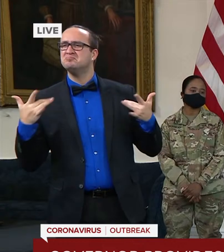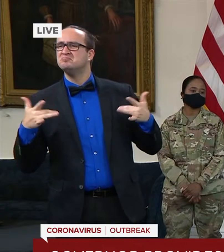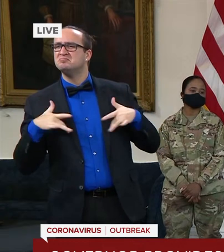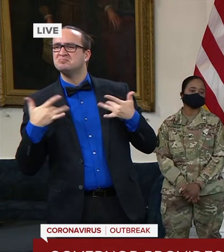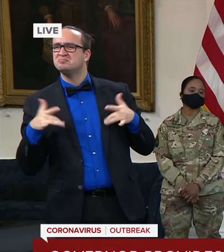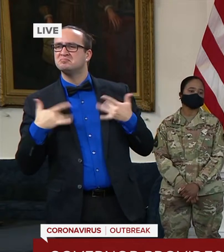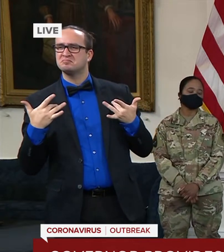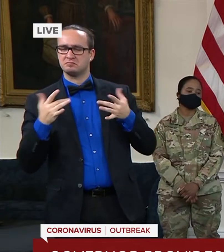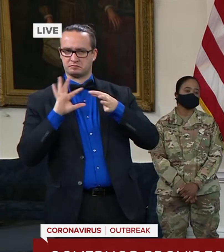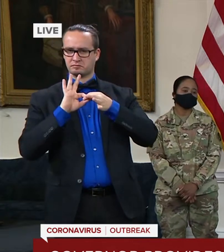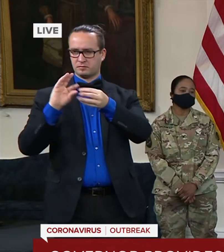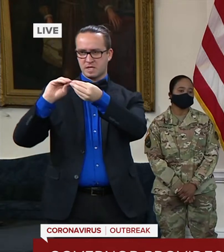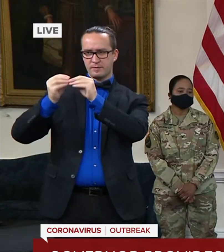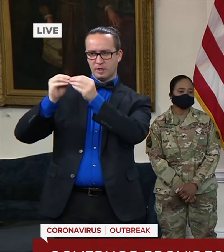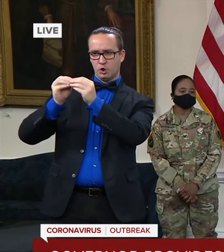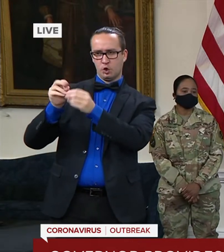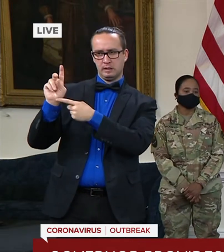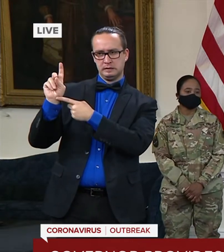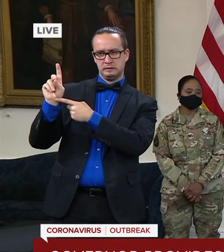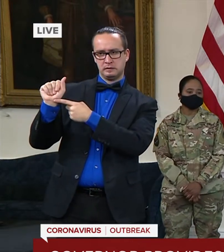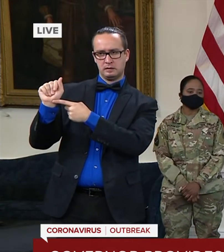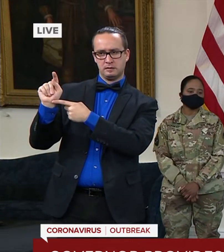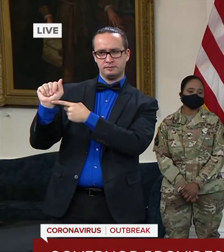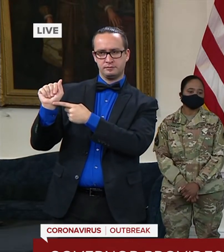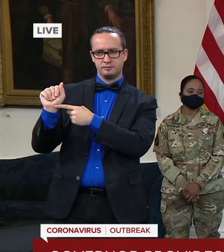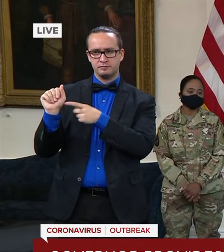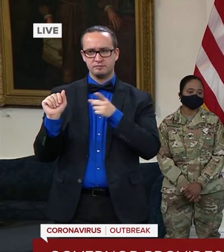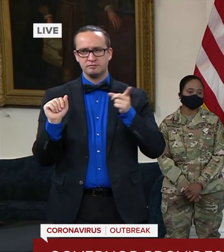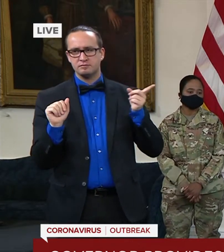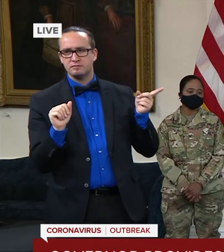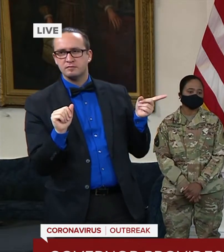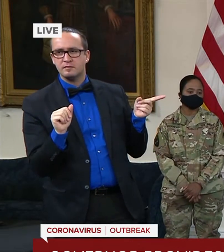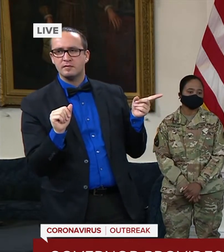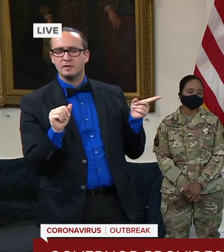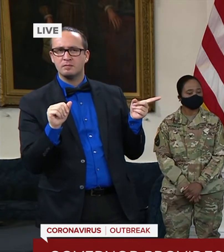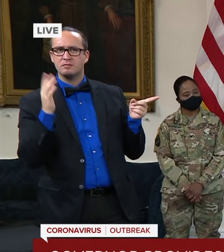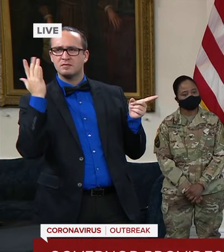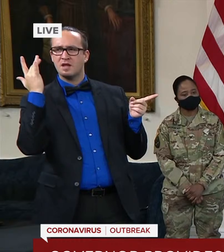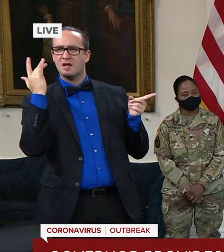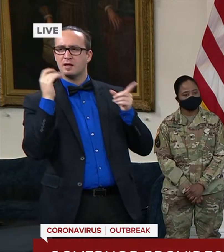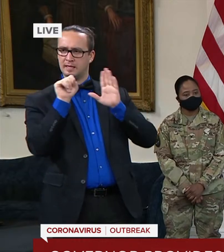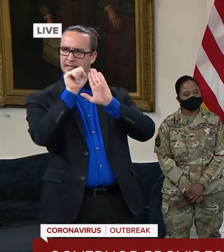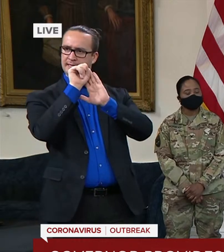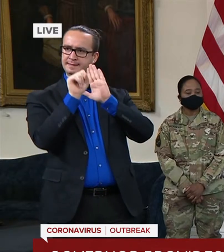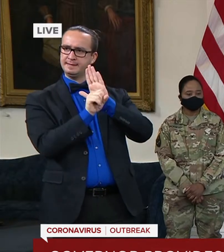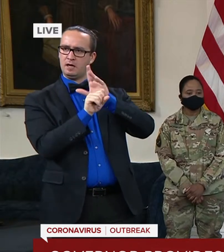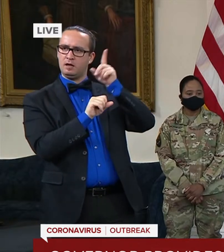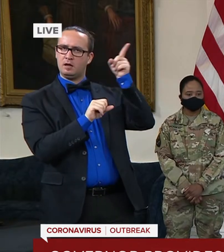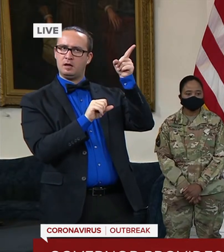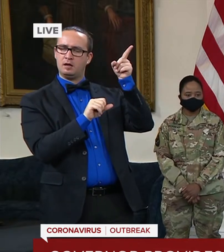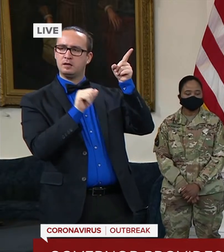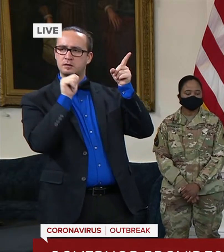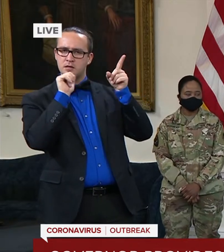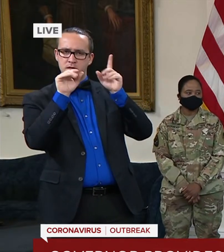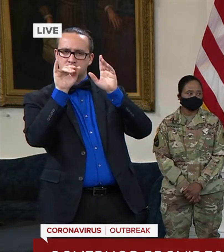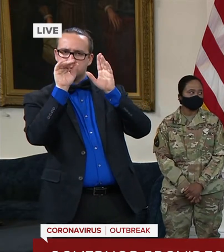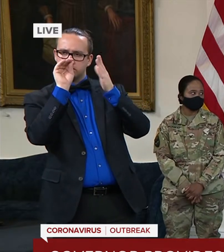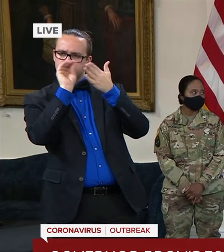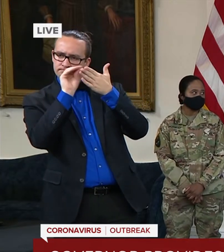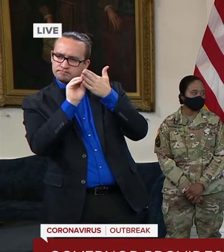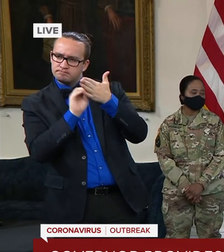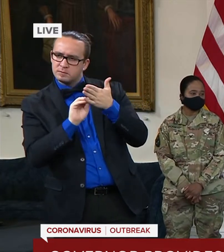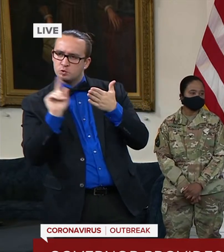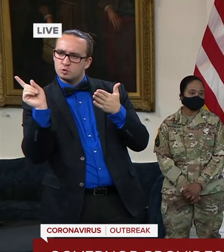on hand, why is the state not identifying communities of need and then going in and actively identifying partners and reversing